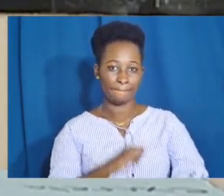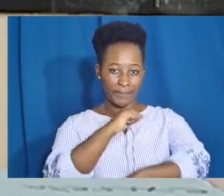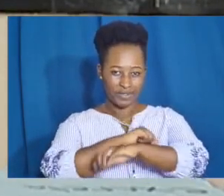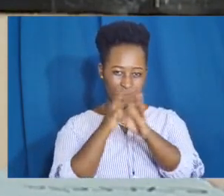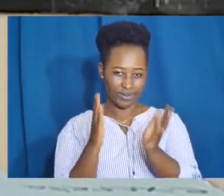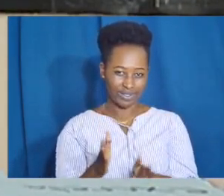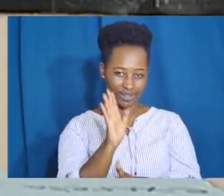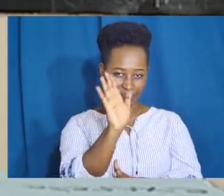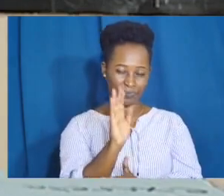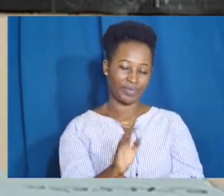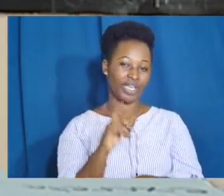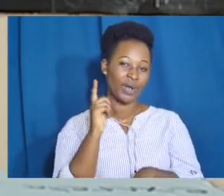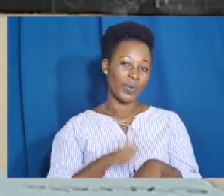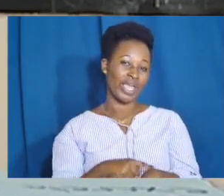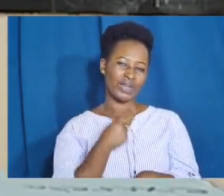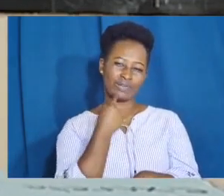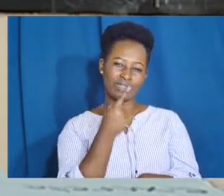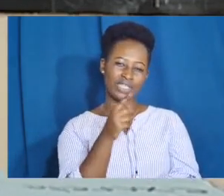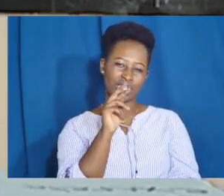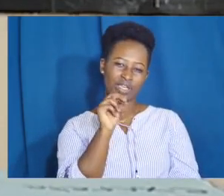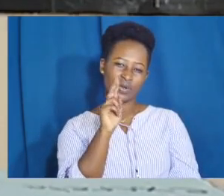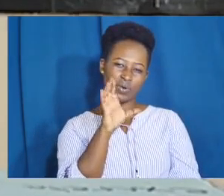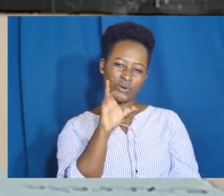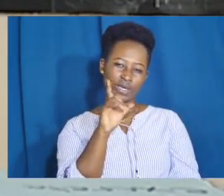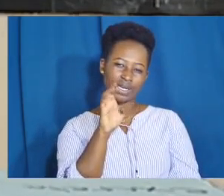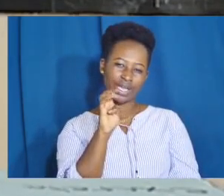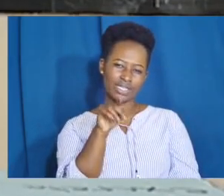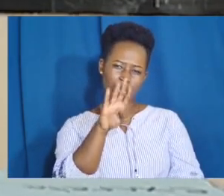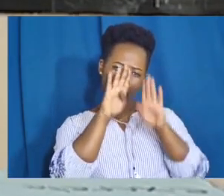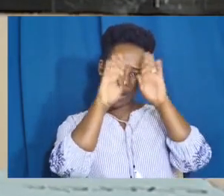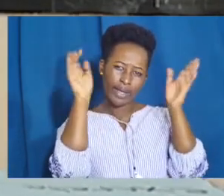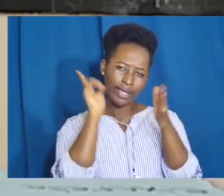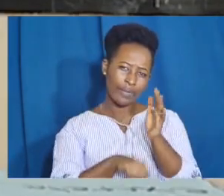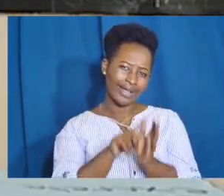Students, when I talk about the nucleus, do you understand it?